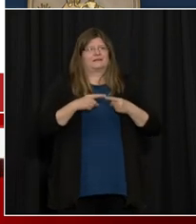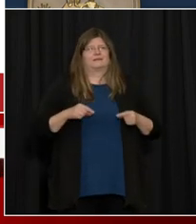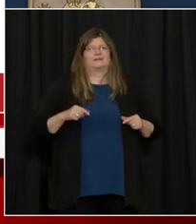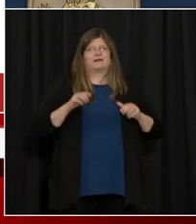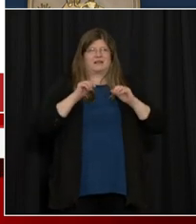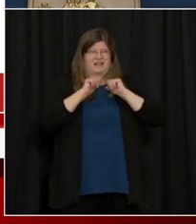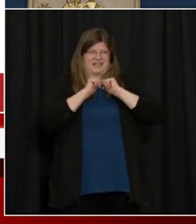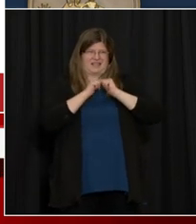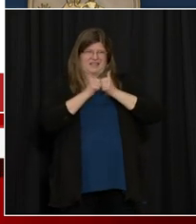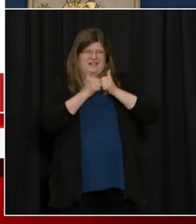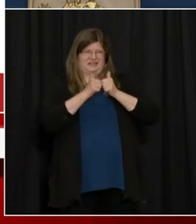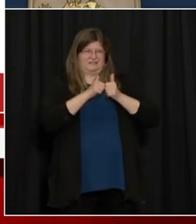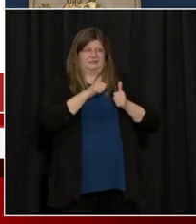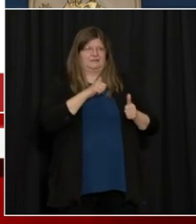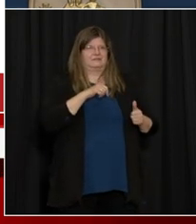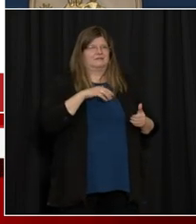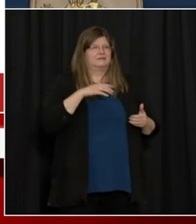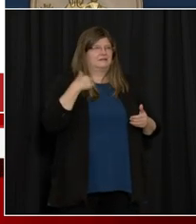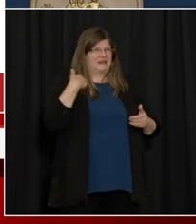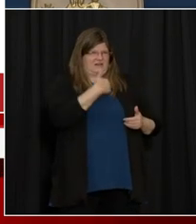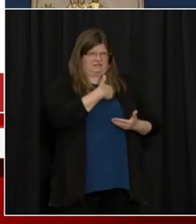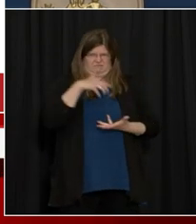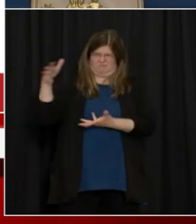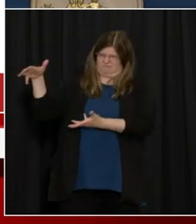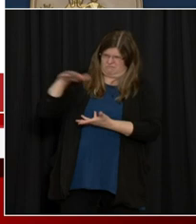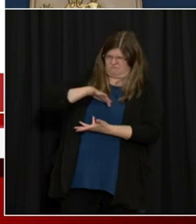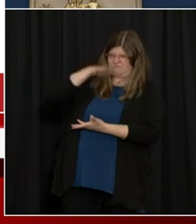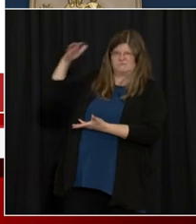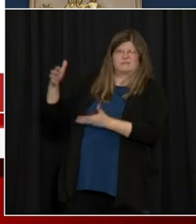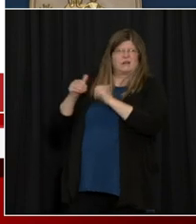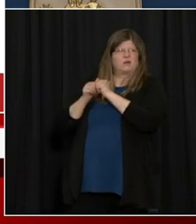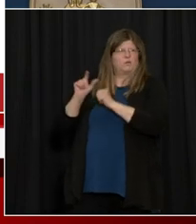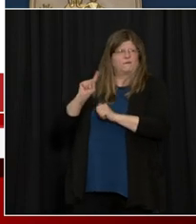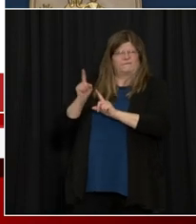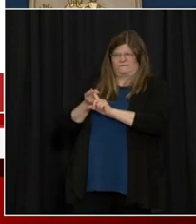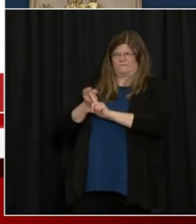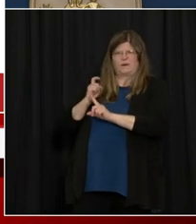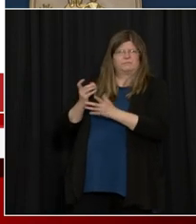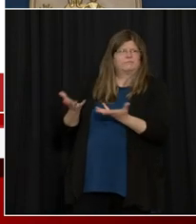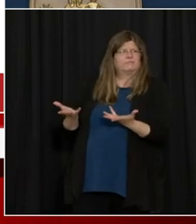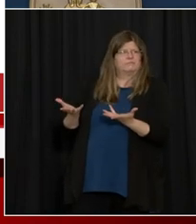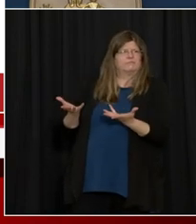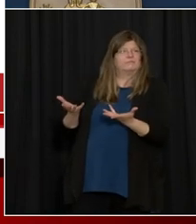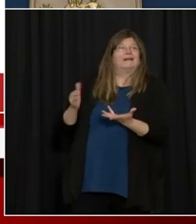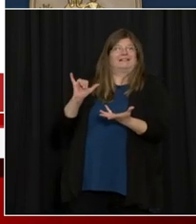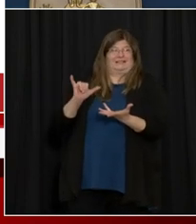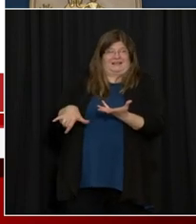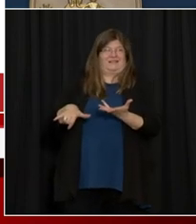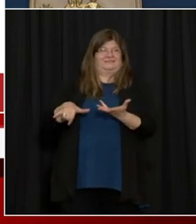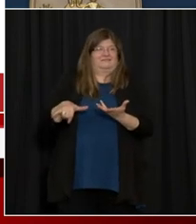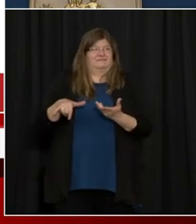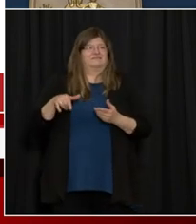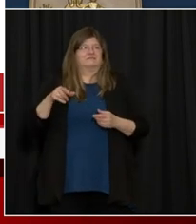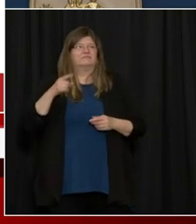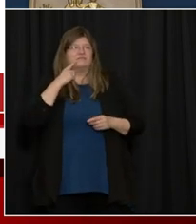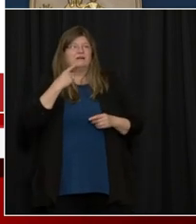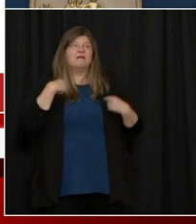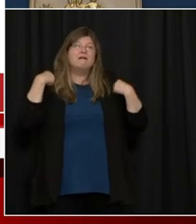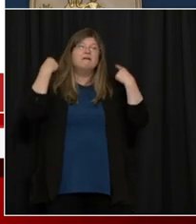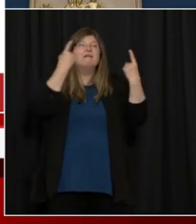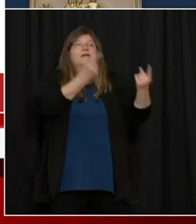DC strategic supply. And that supply has, up until this point,